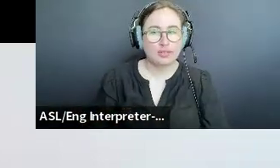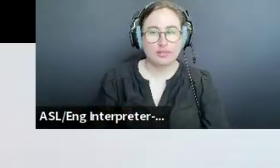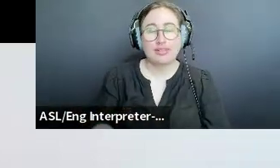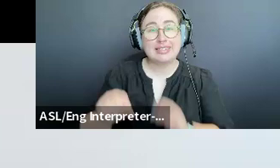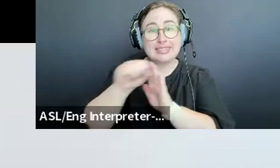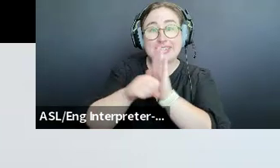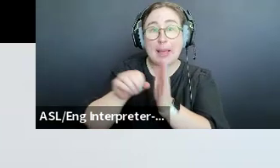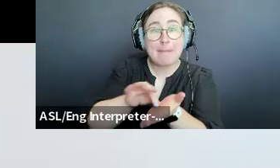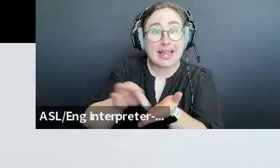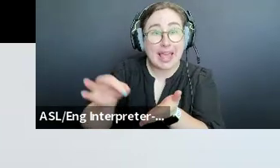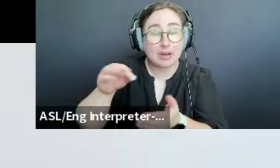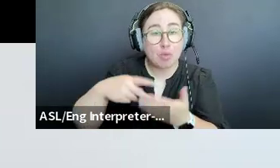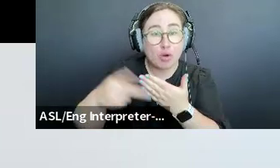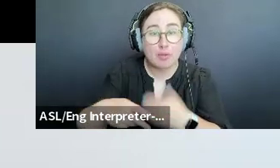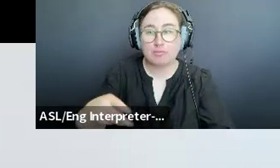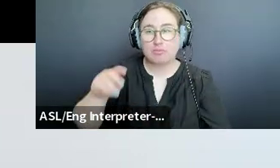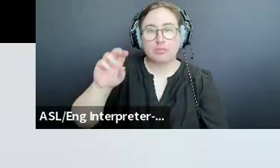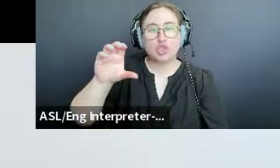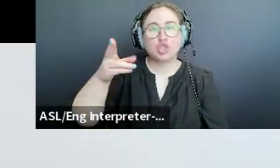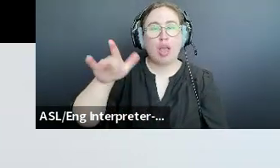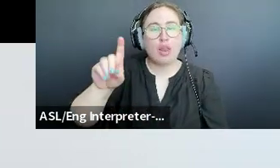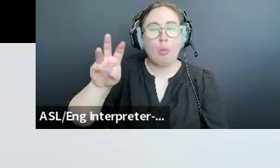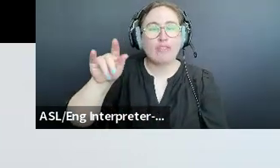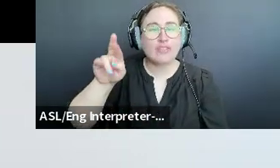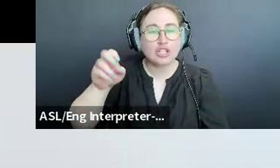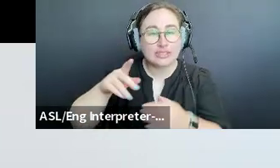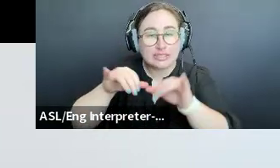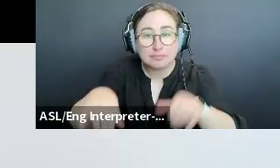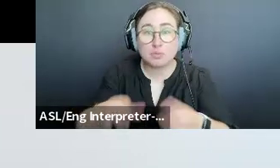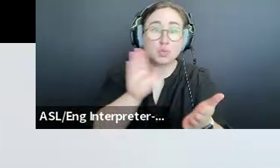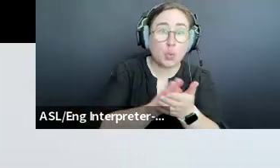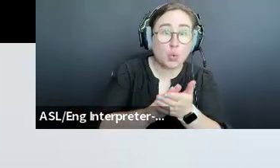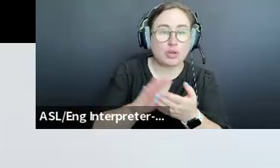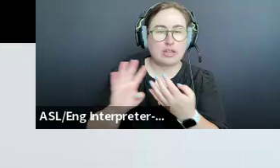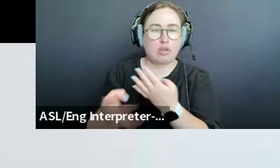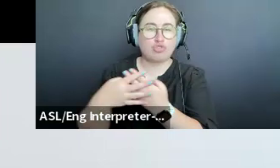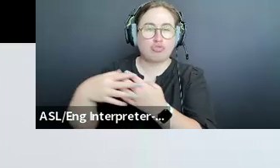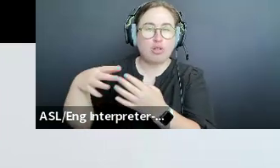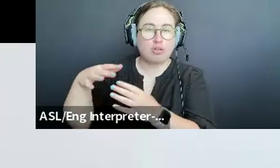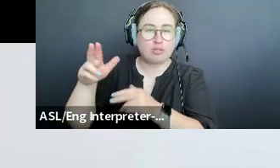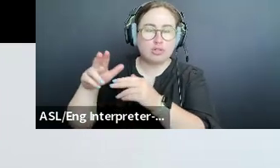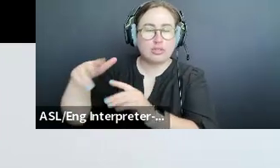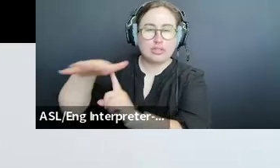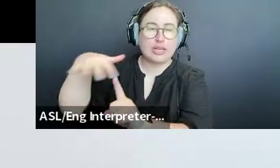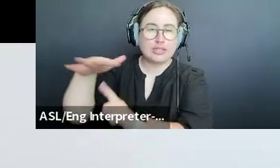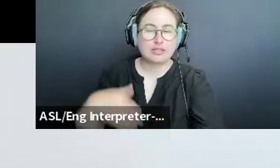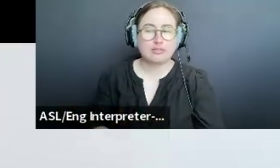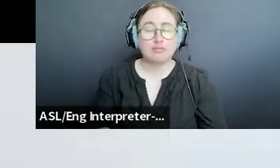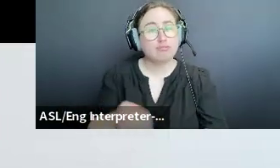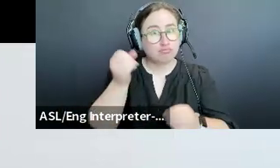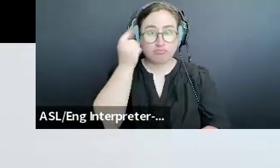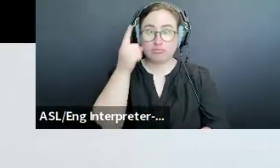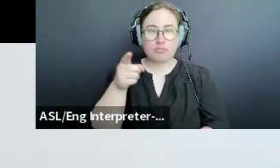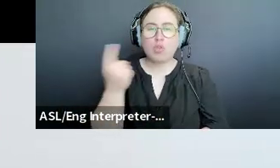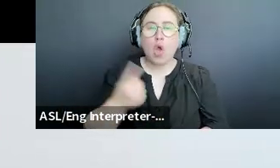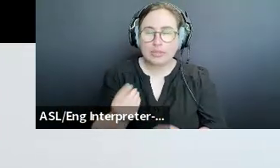Medicaid programs, the child welfare system, schools, and carceral settings. To be clear, it's almost always